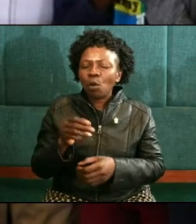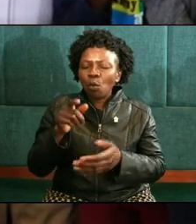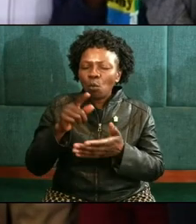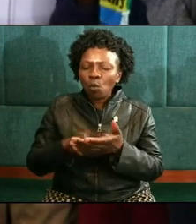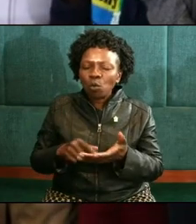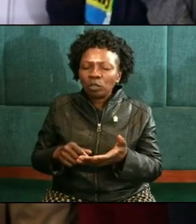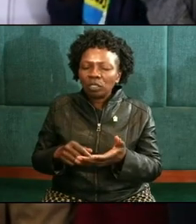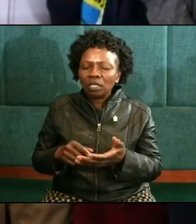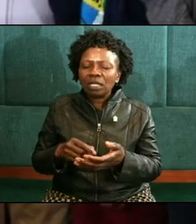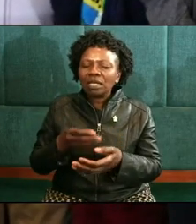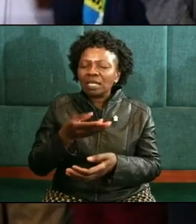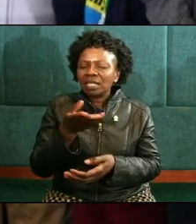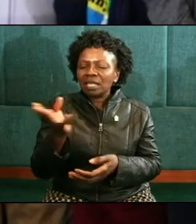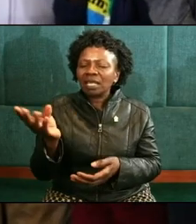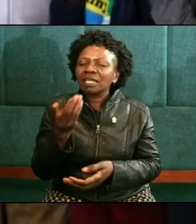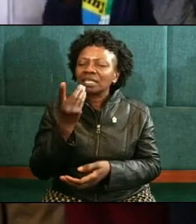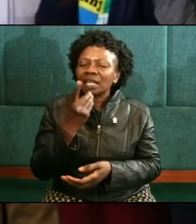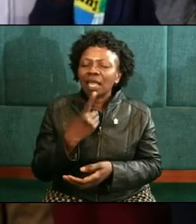they desire.